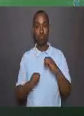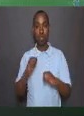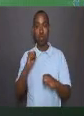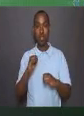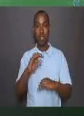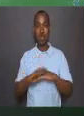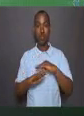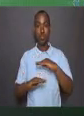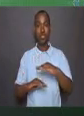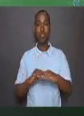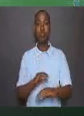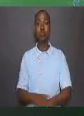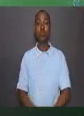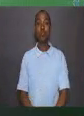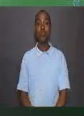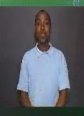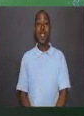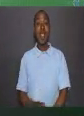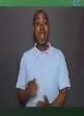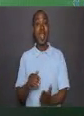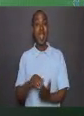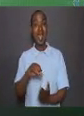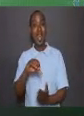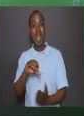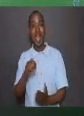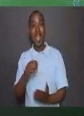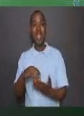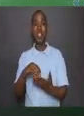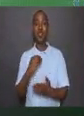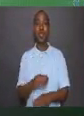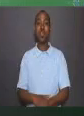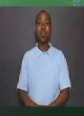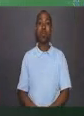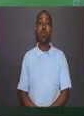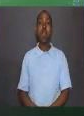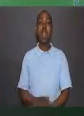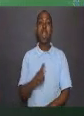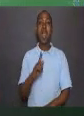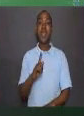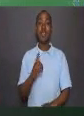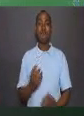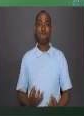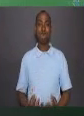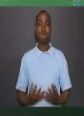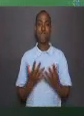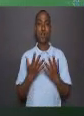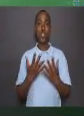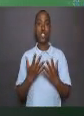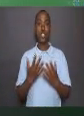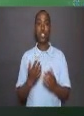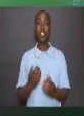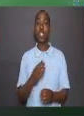processes. We also learned about lactic fermentation and